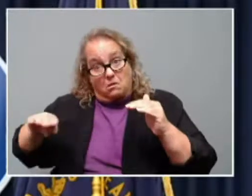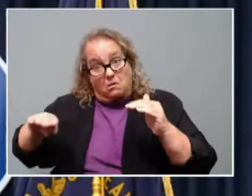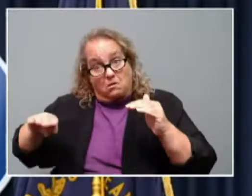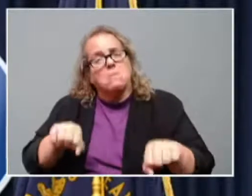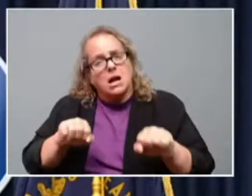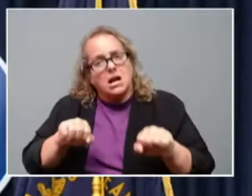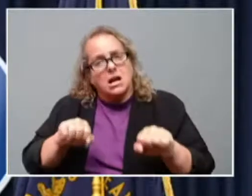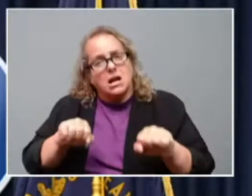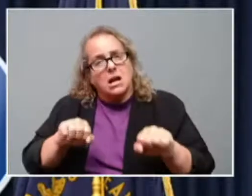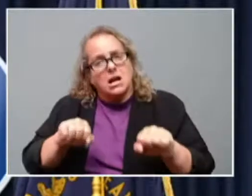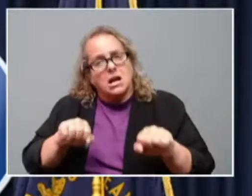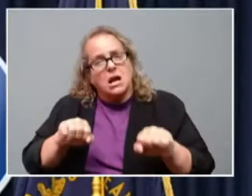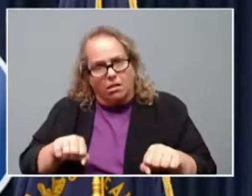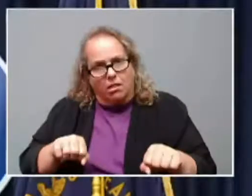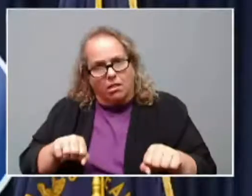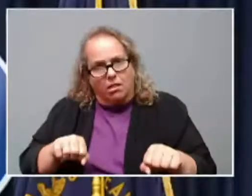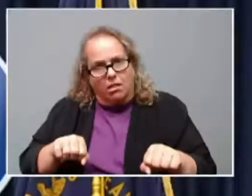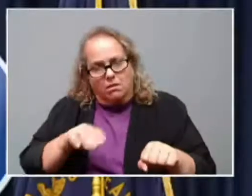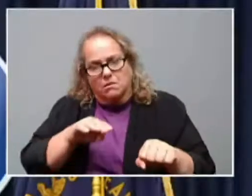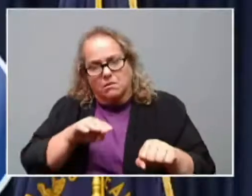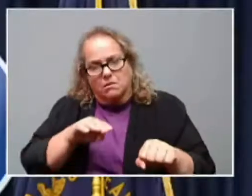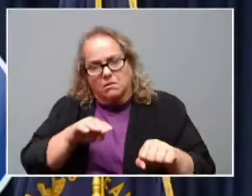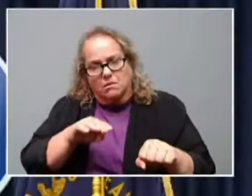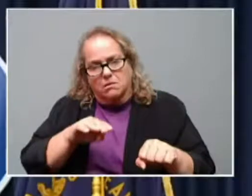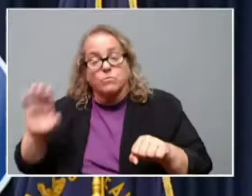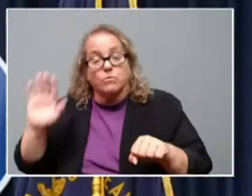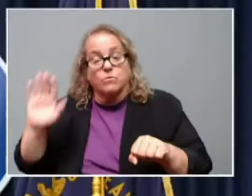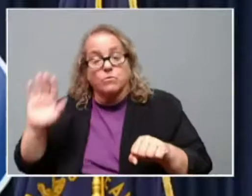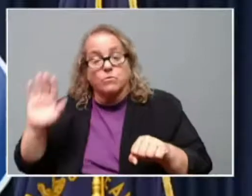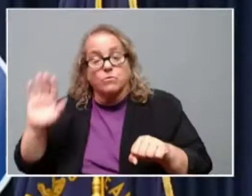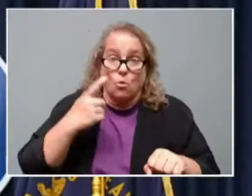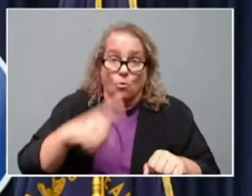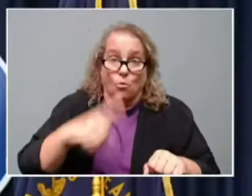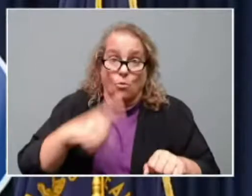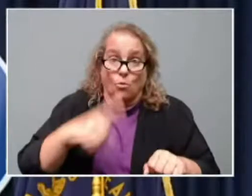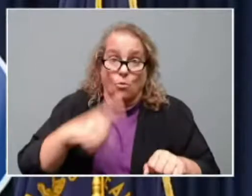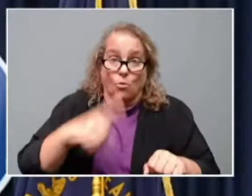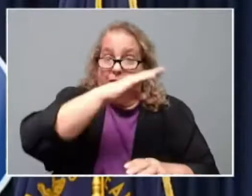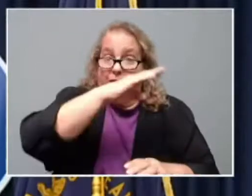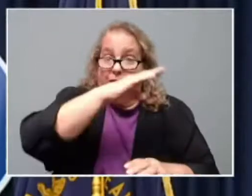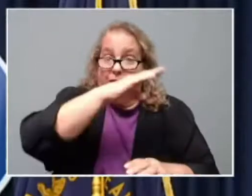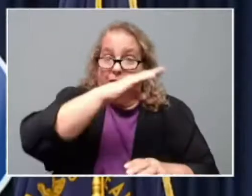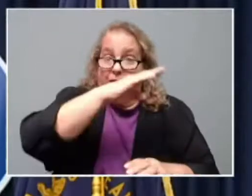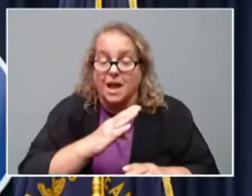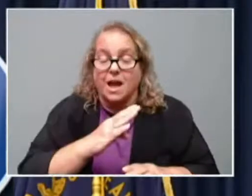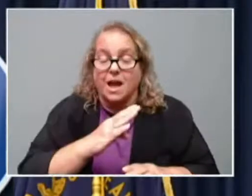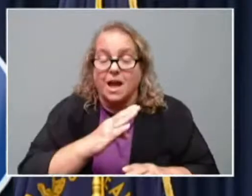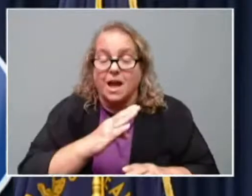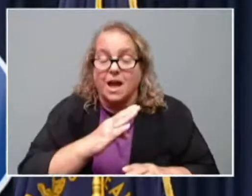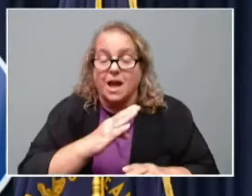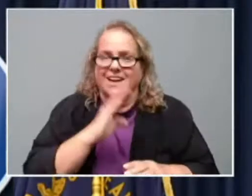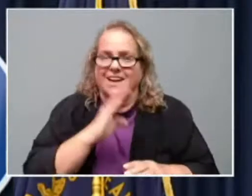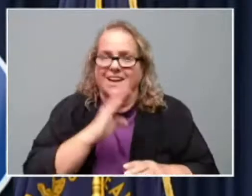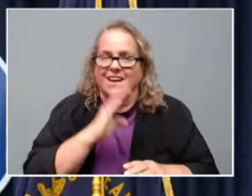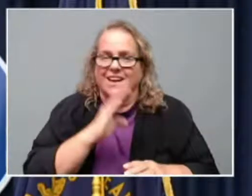past at when we have come down, eventually we have hit not a zero,